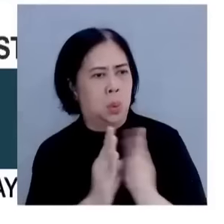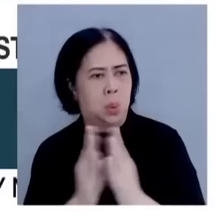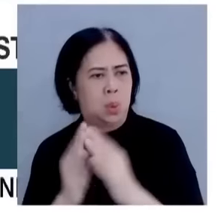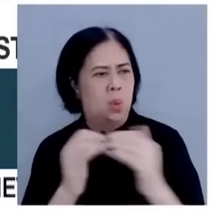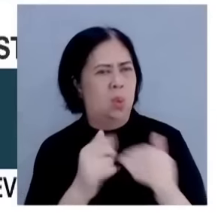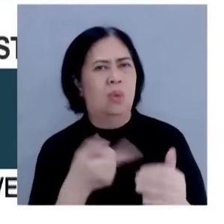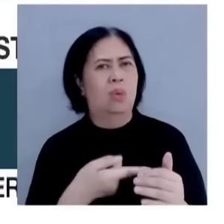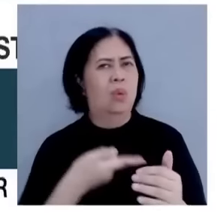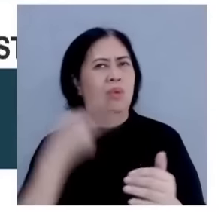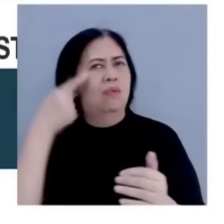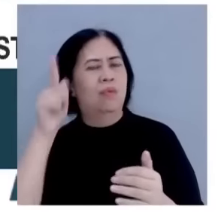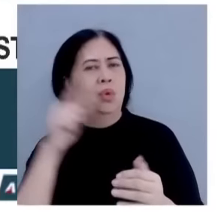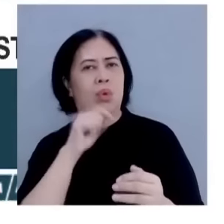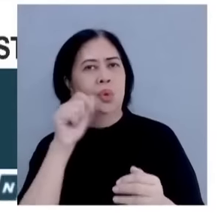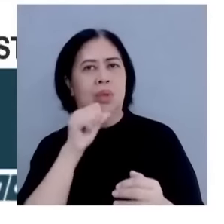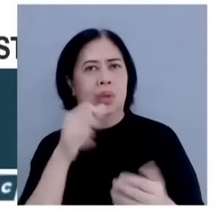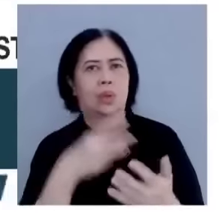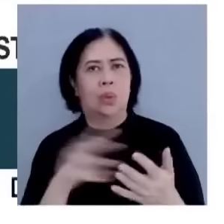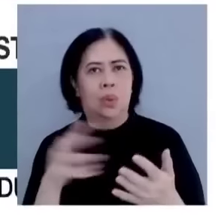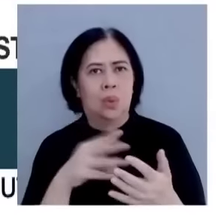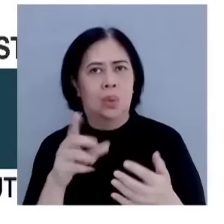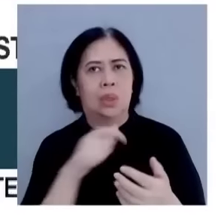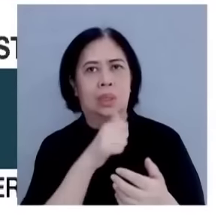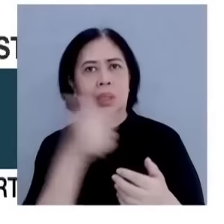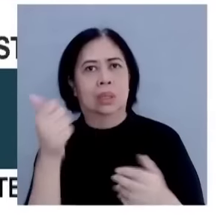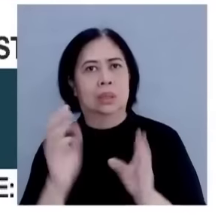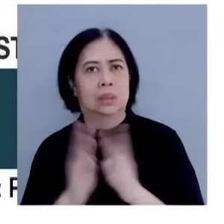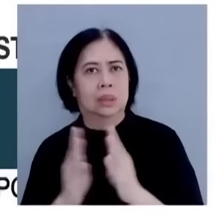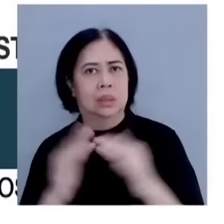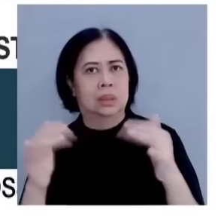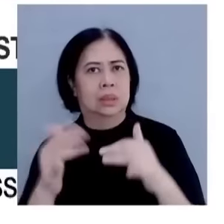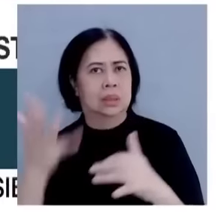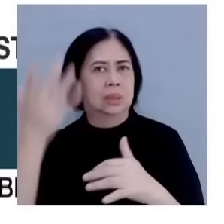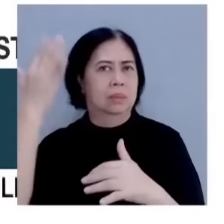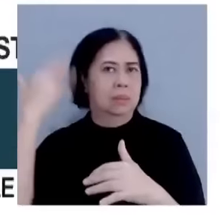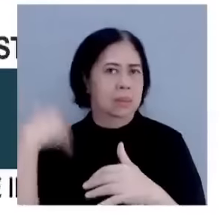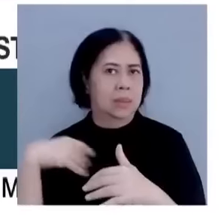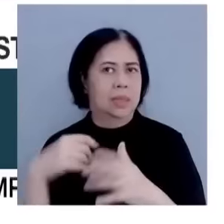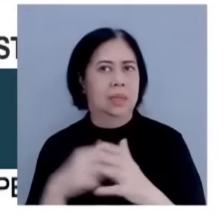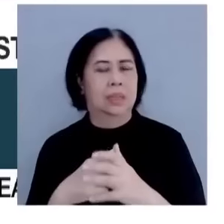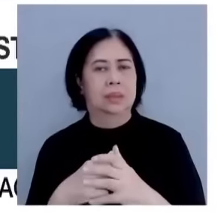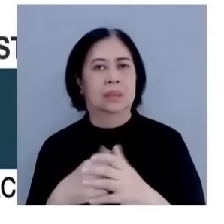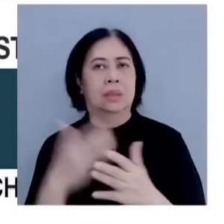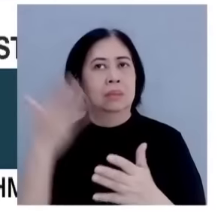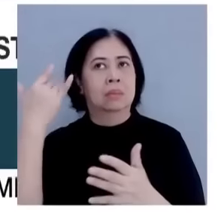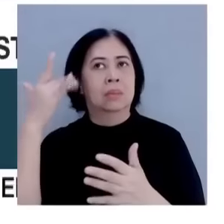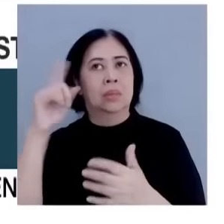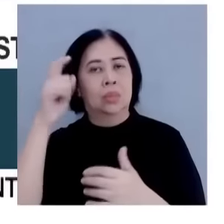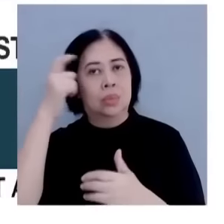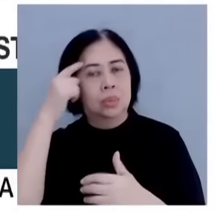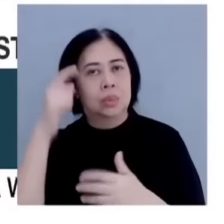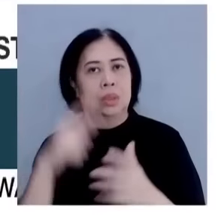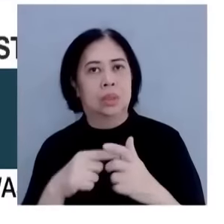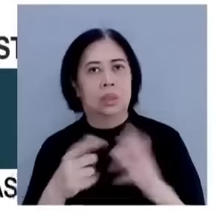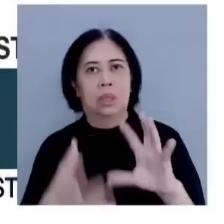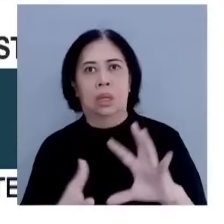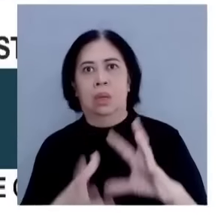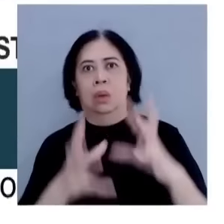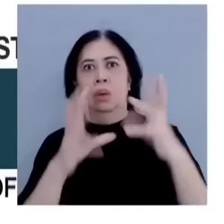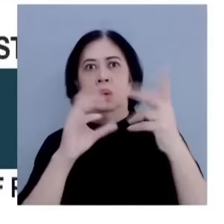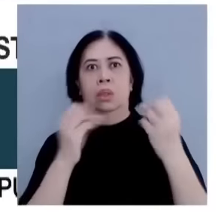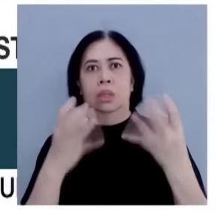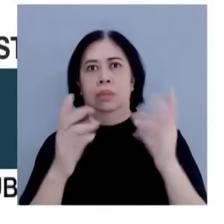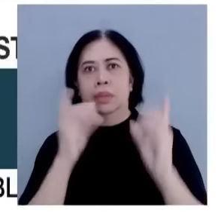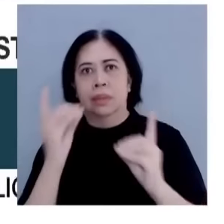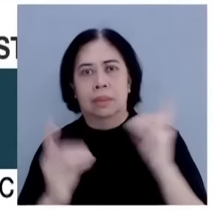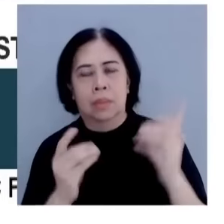will not go the way of the other hearings that we've seen in the past administrations, wherein it created a lot of drama, it